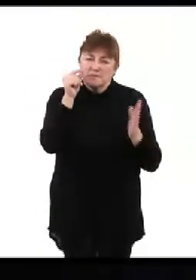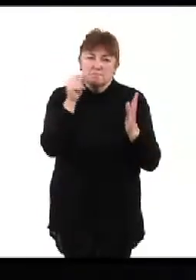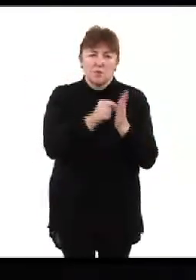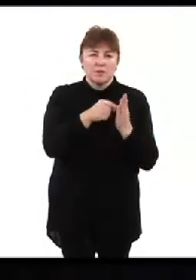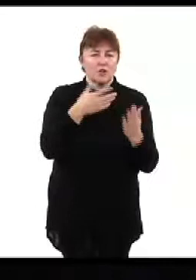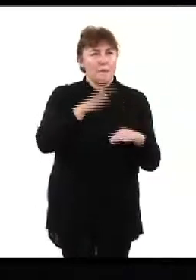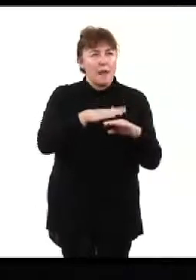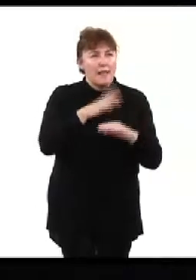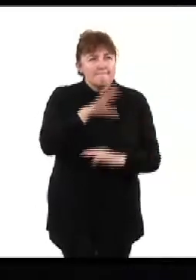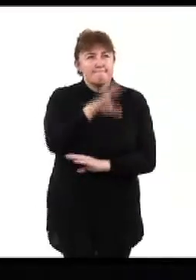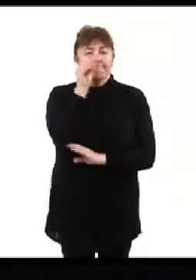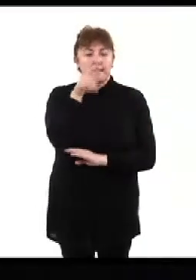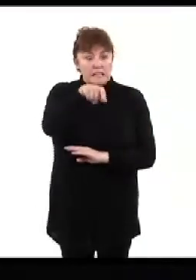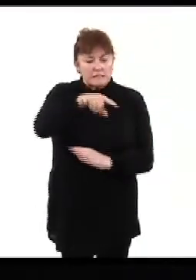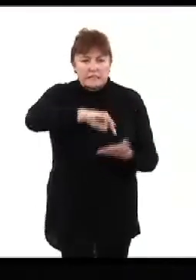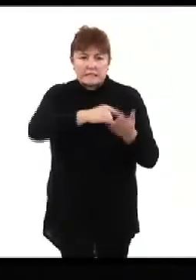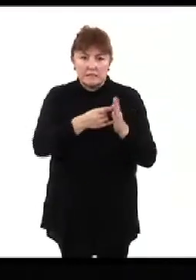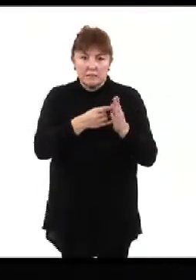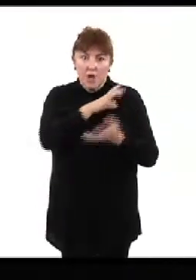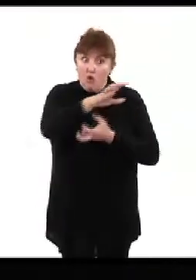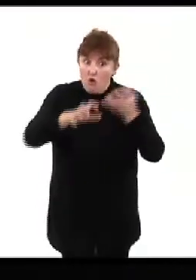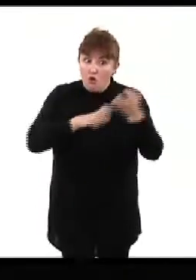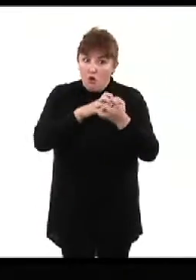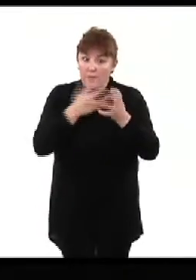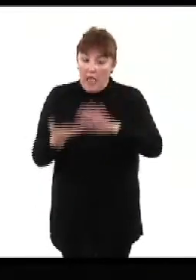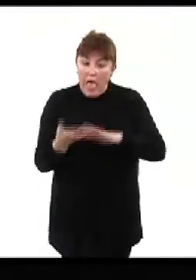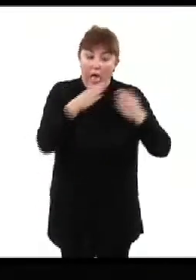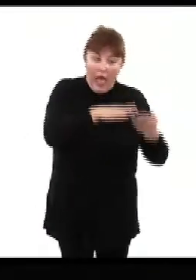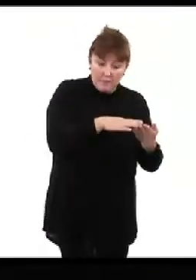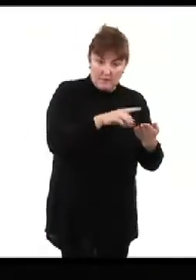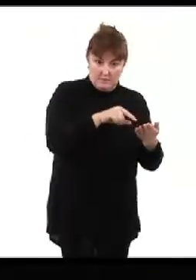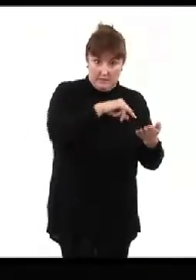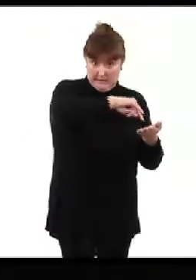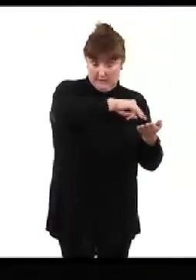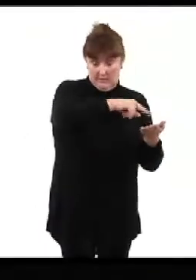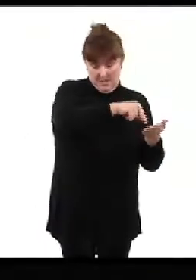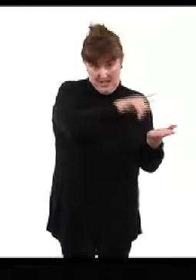these kinds of complex models apply to sign languages as well.